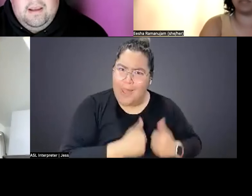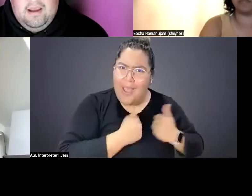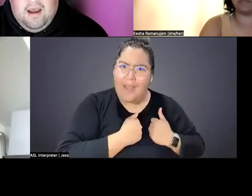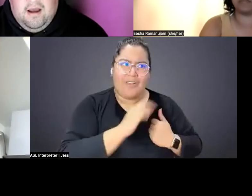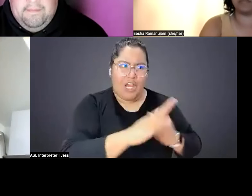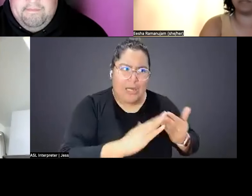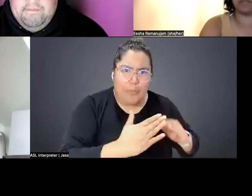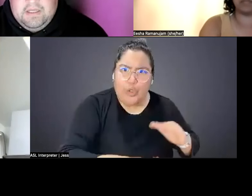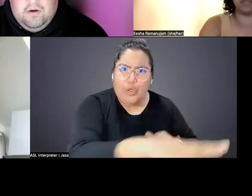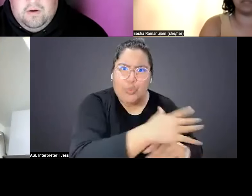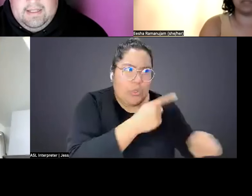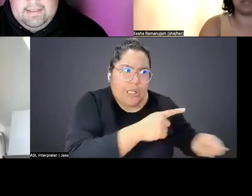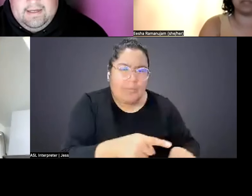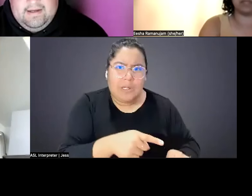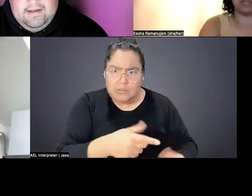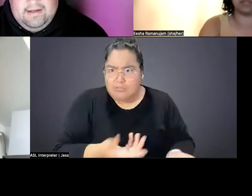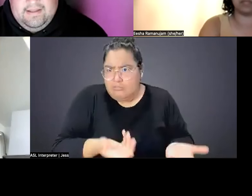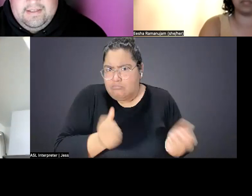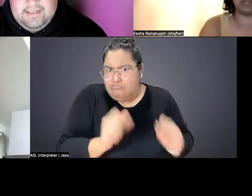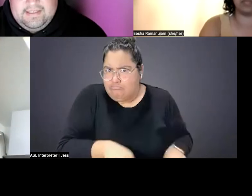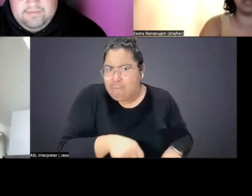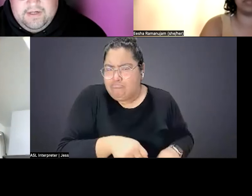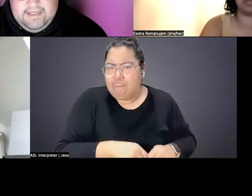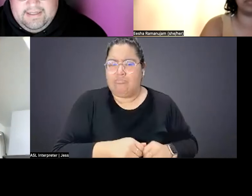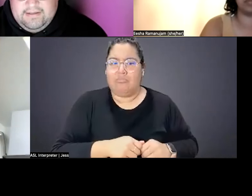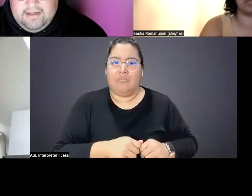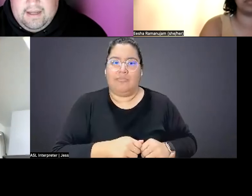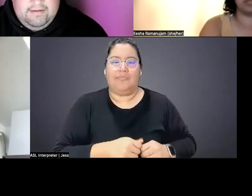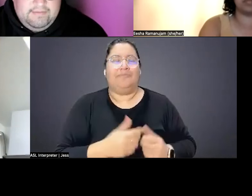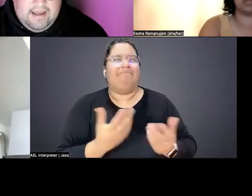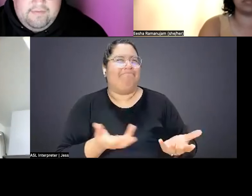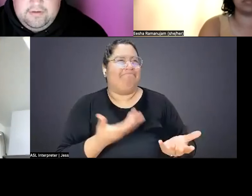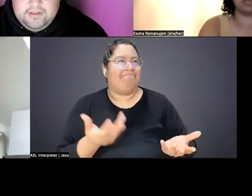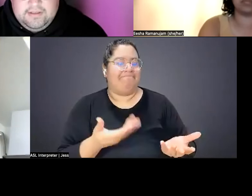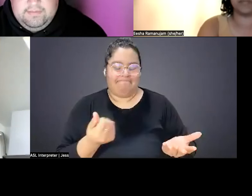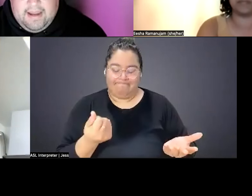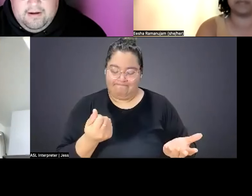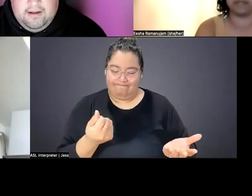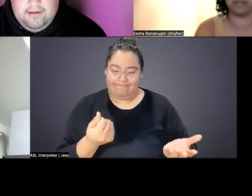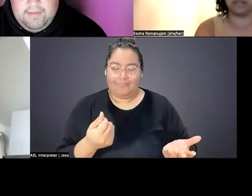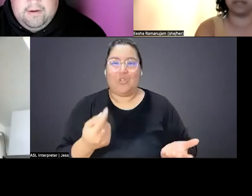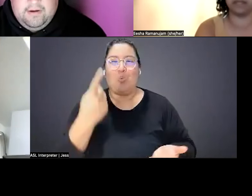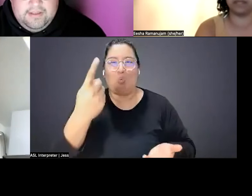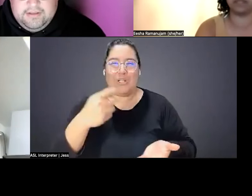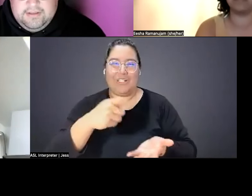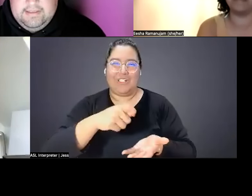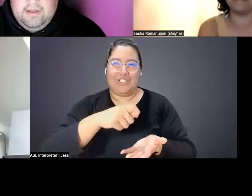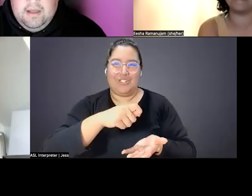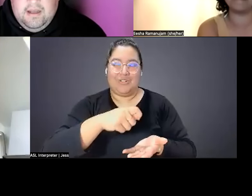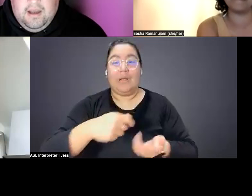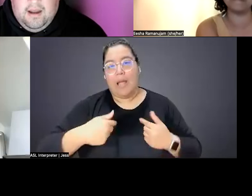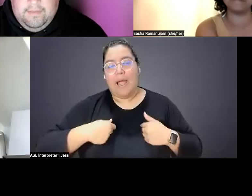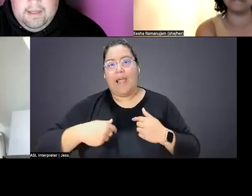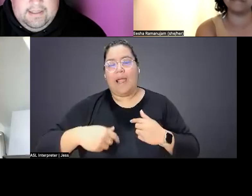in. You know, there's this very I have a journalist background in